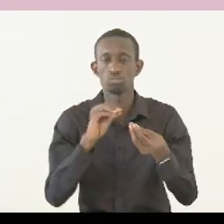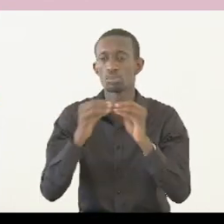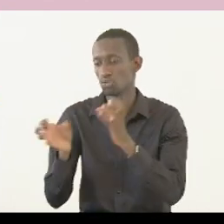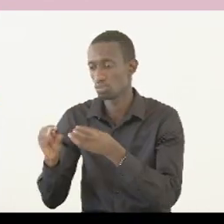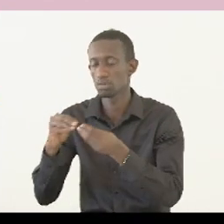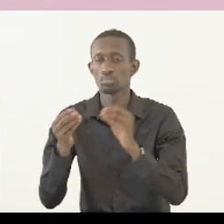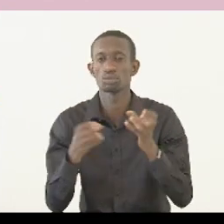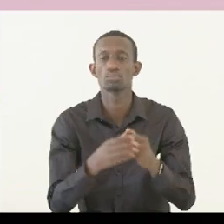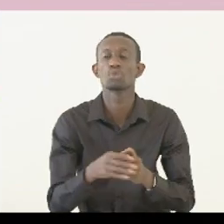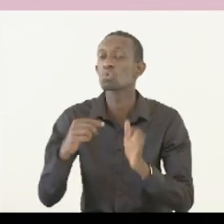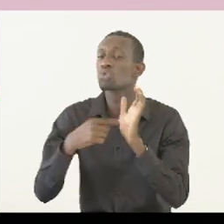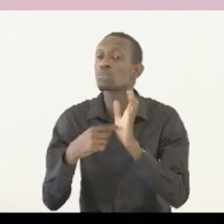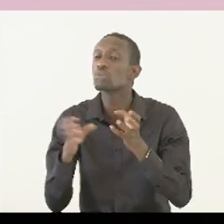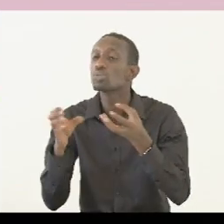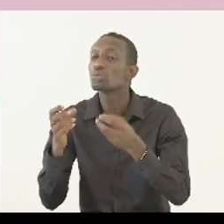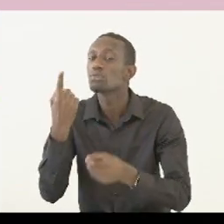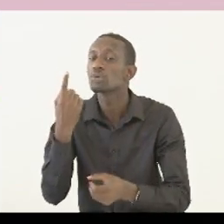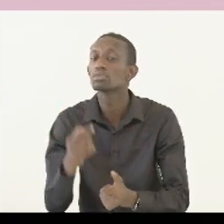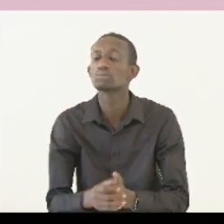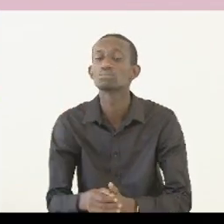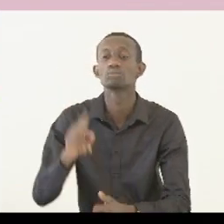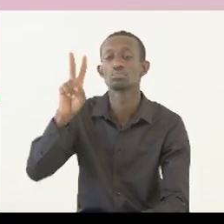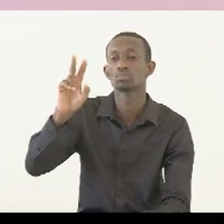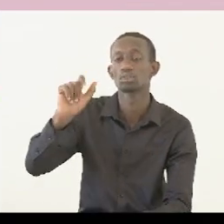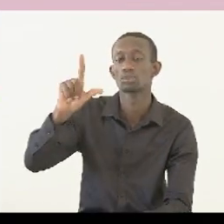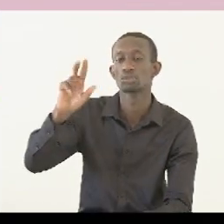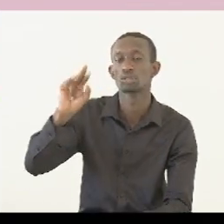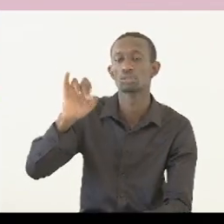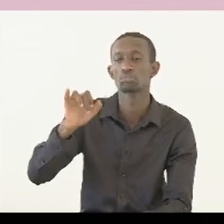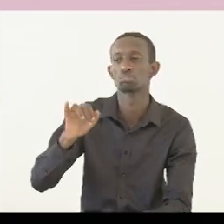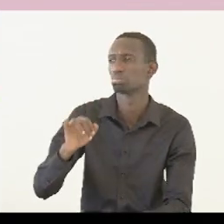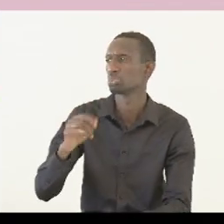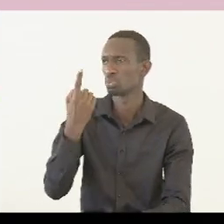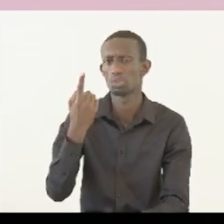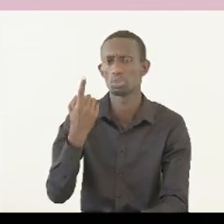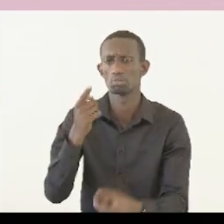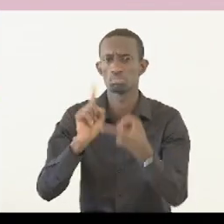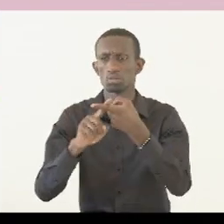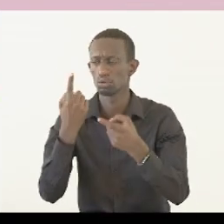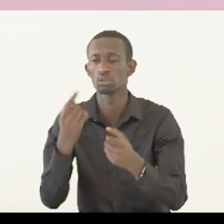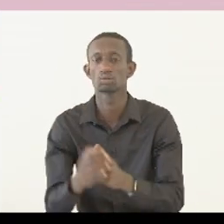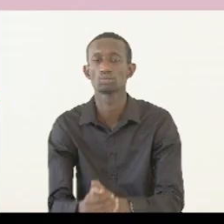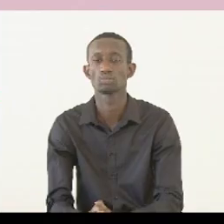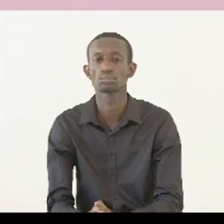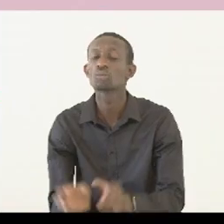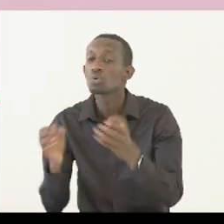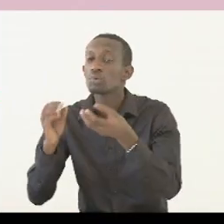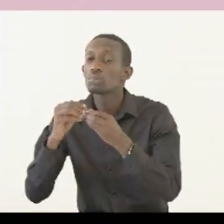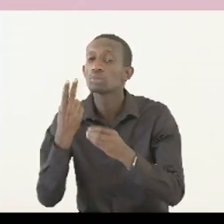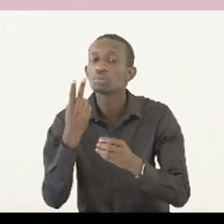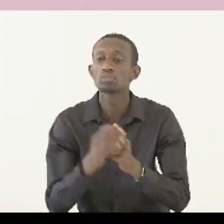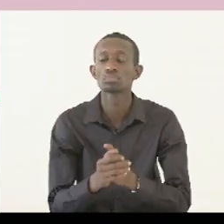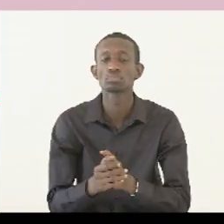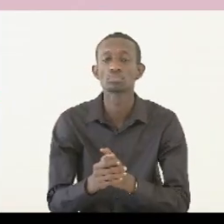For group 1, the valency is 1 plus 1. For group number 2, the